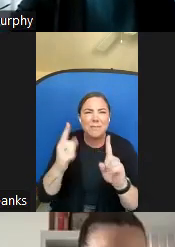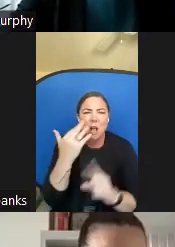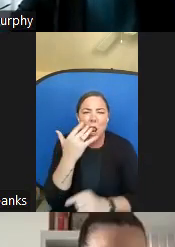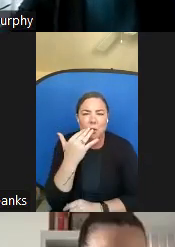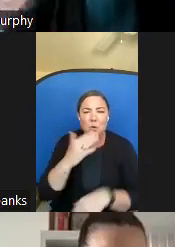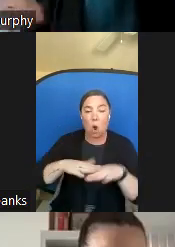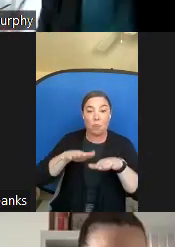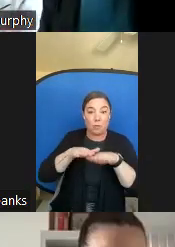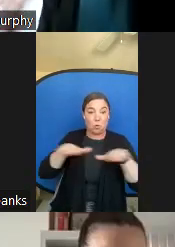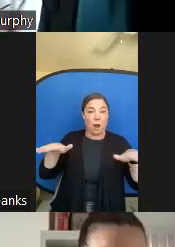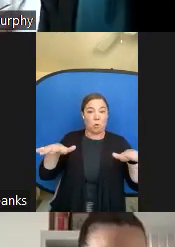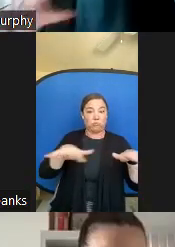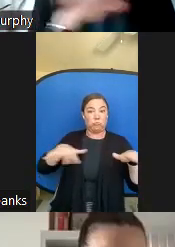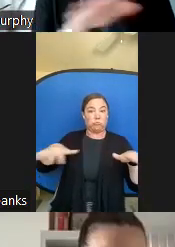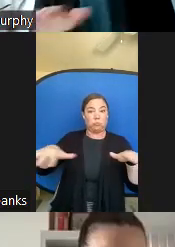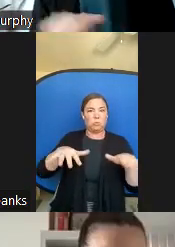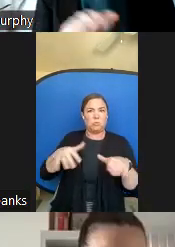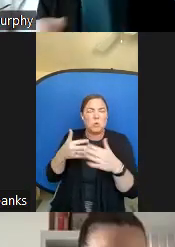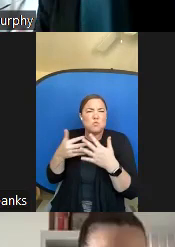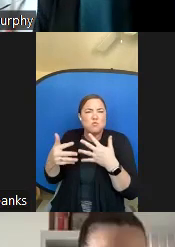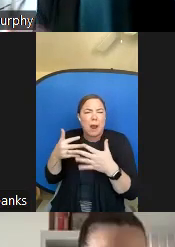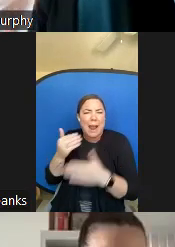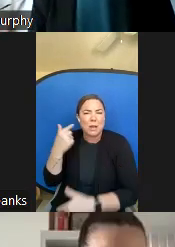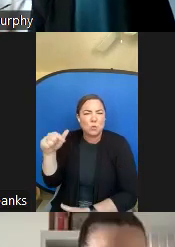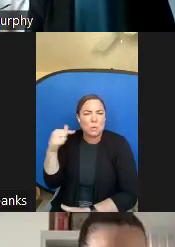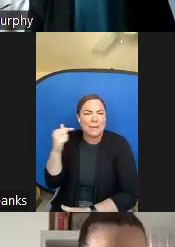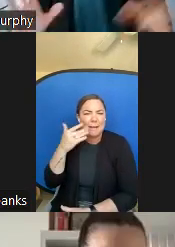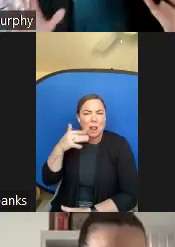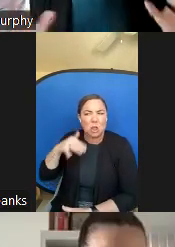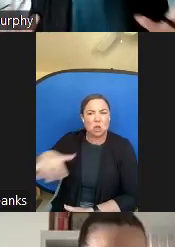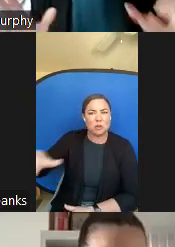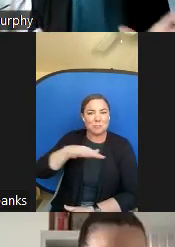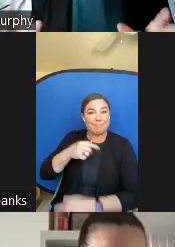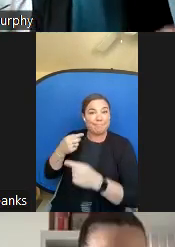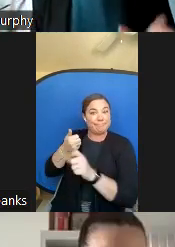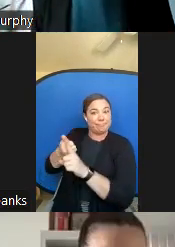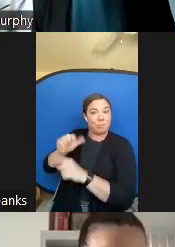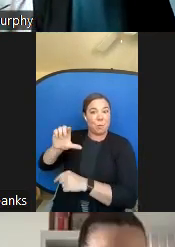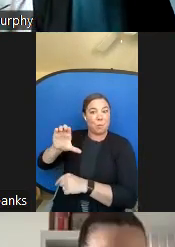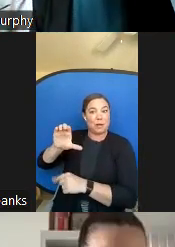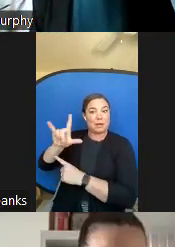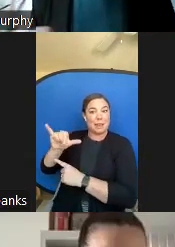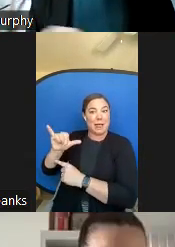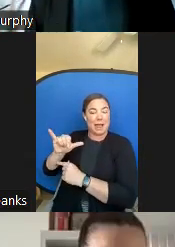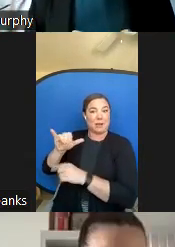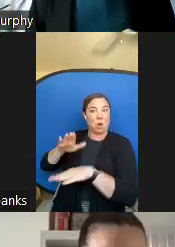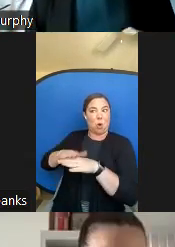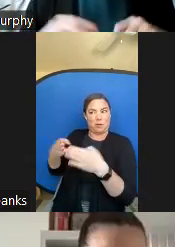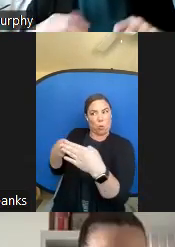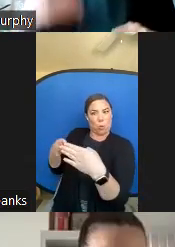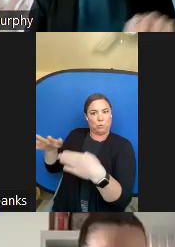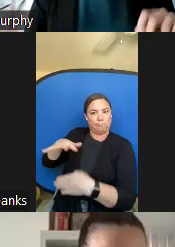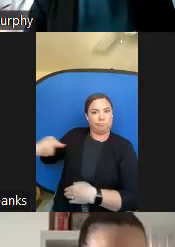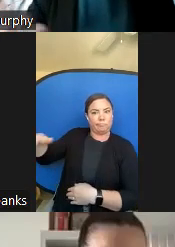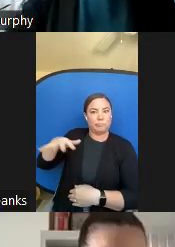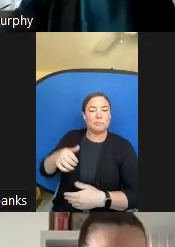ground. And that gray-green deposit is clay that is positioned in the corner of the room. And it has a